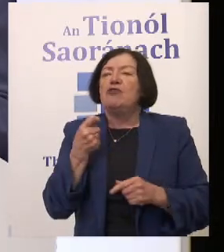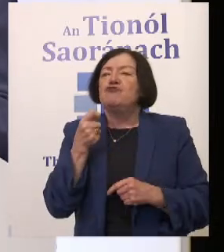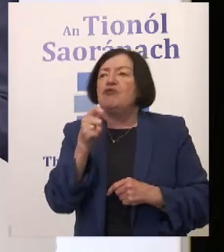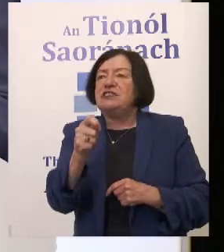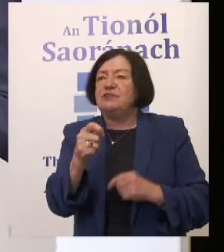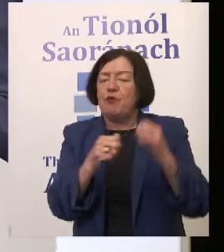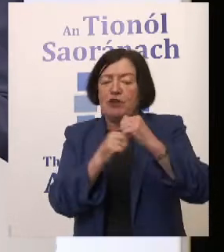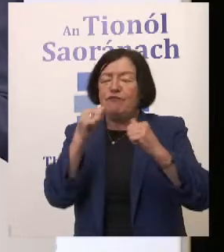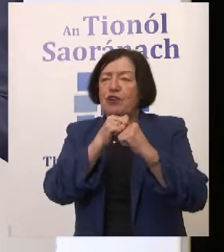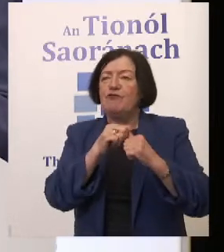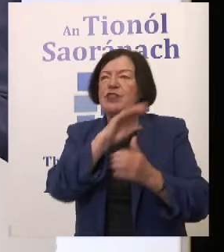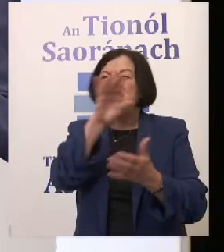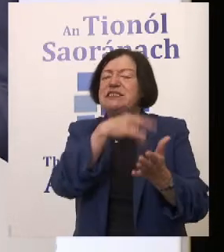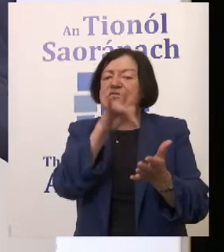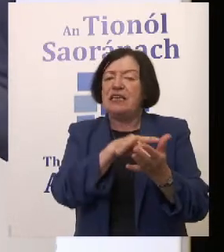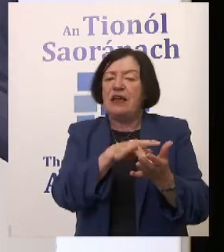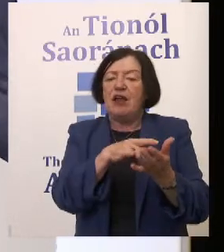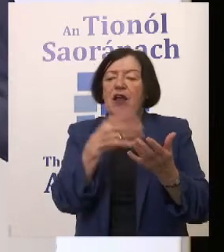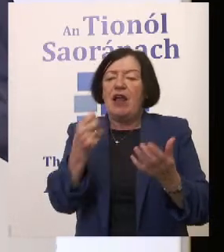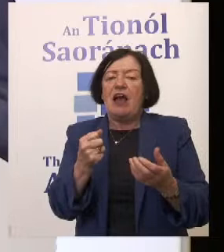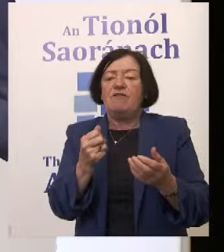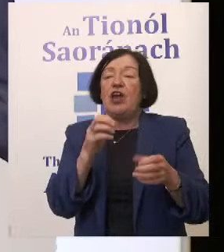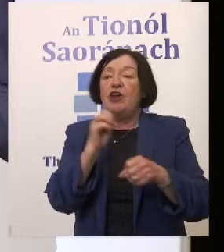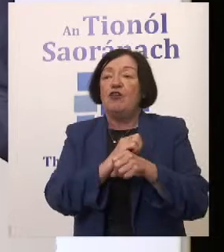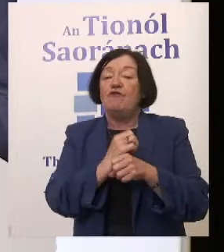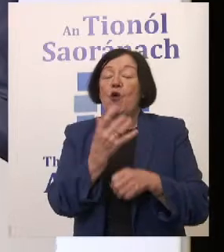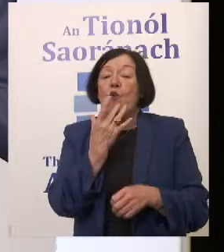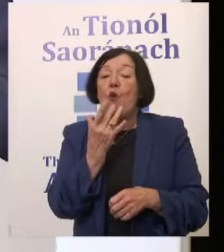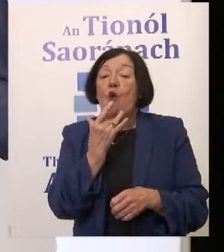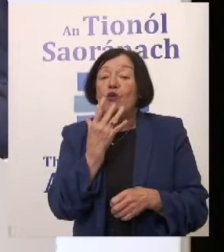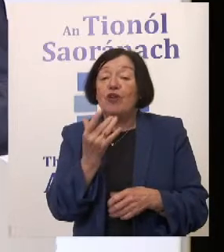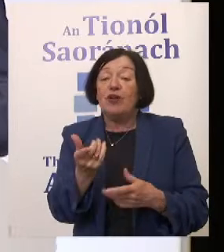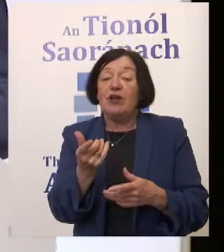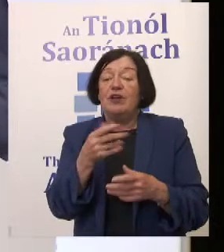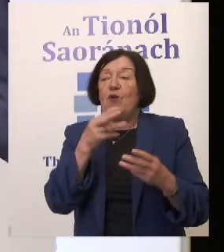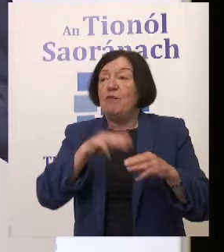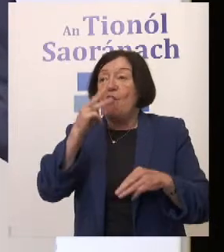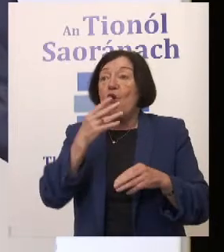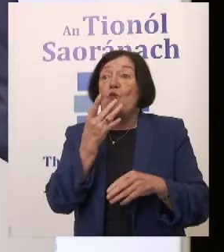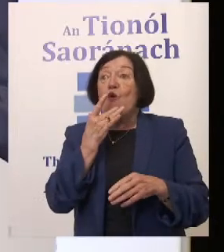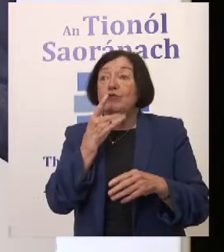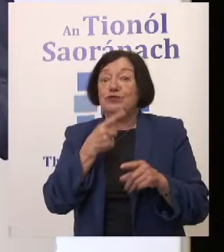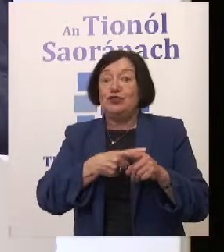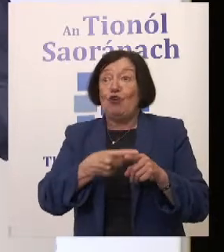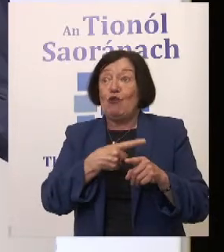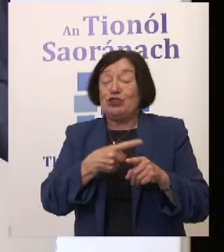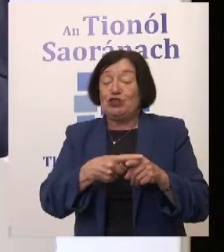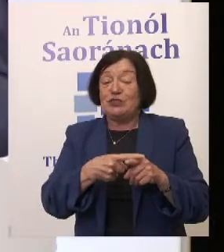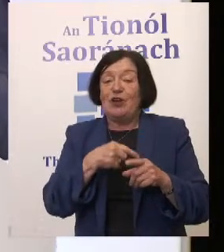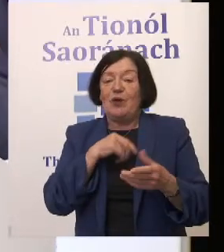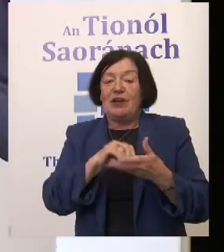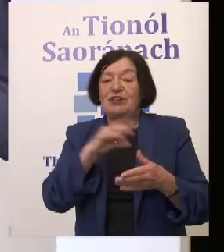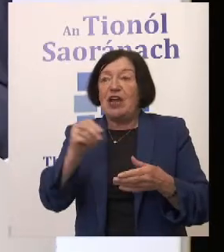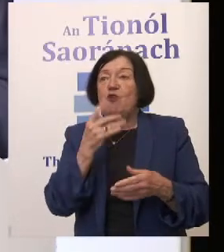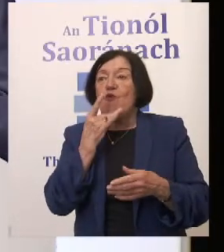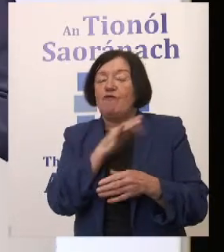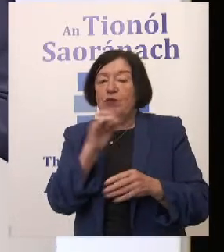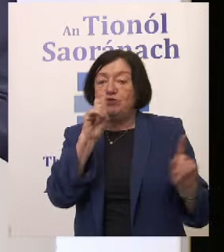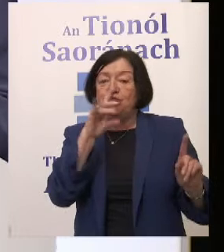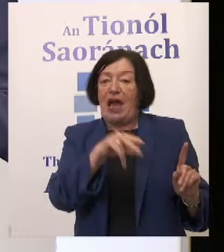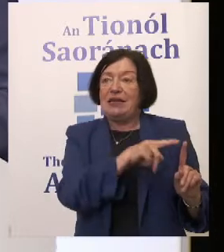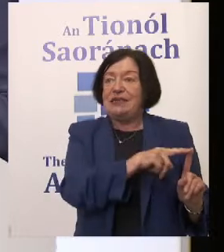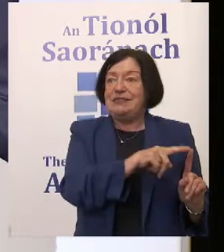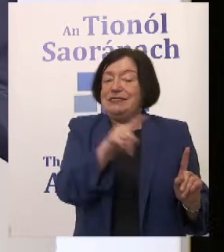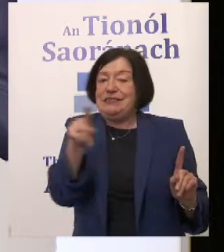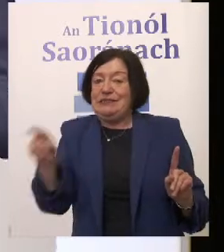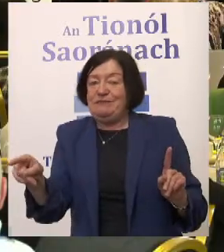city, about having enough water, because we don't want any more water shortages, so we have to take water from the Shannon in order to